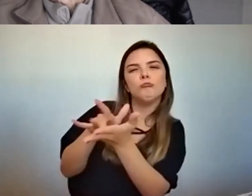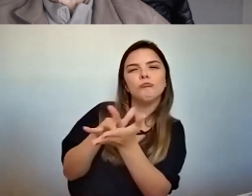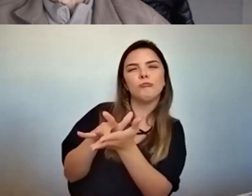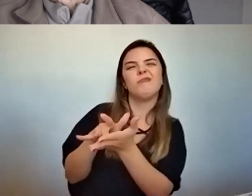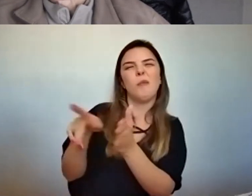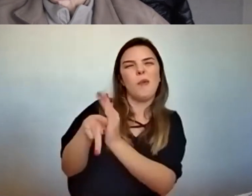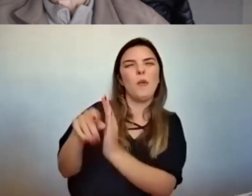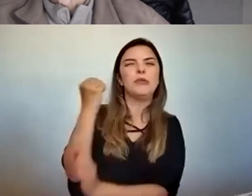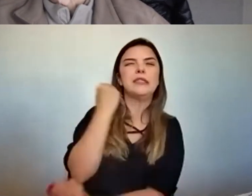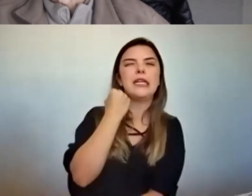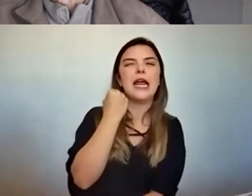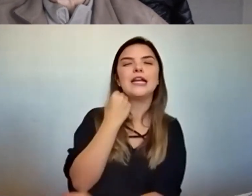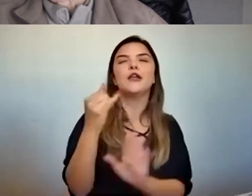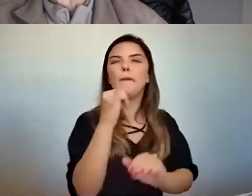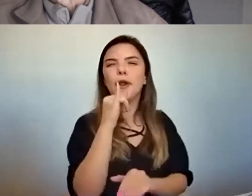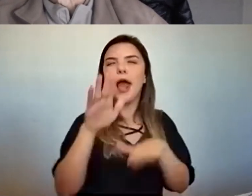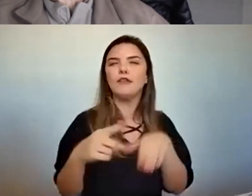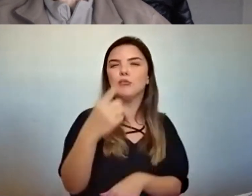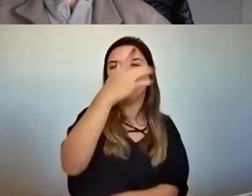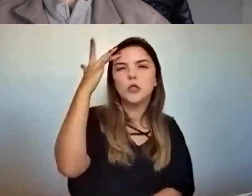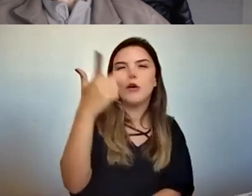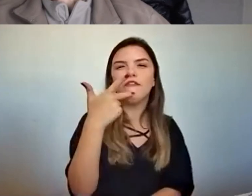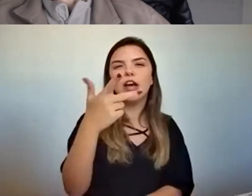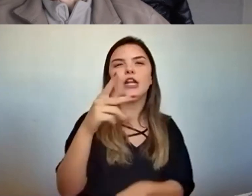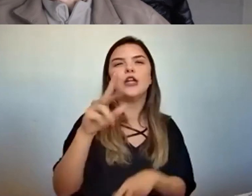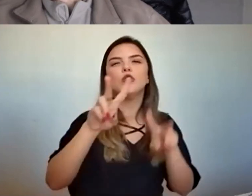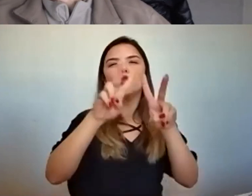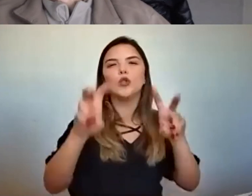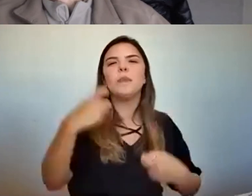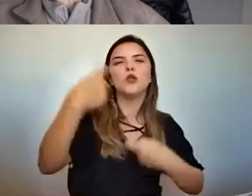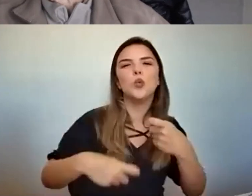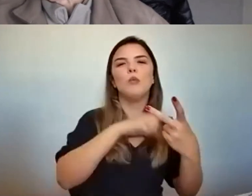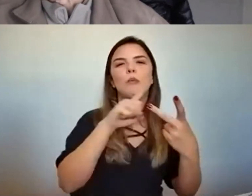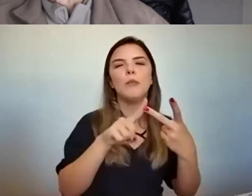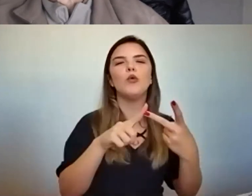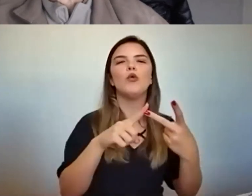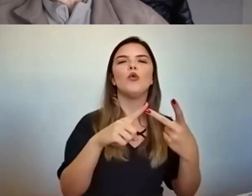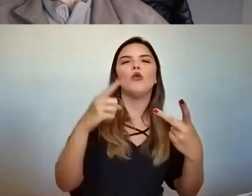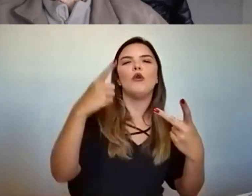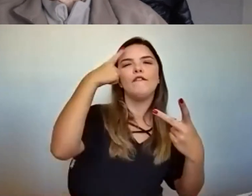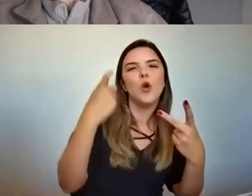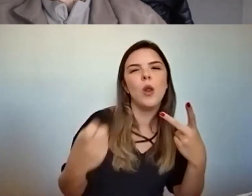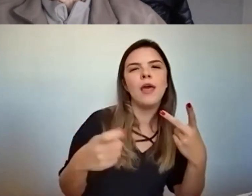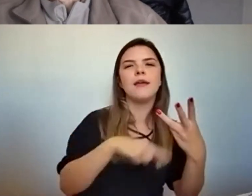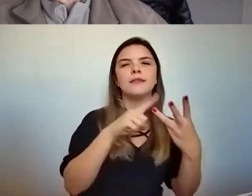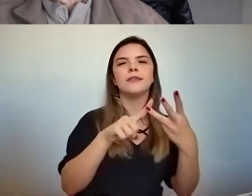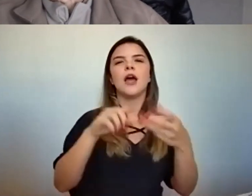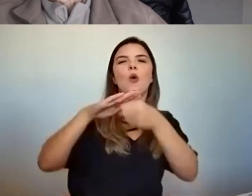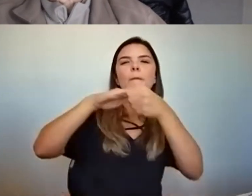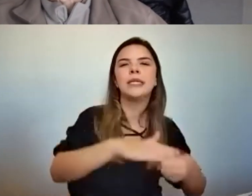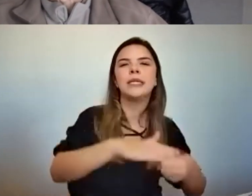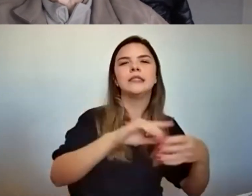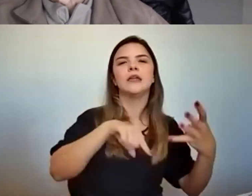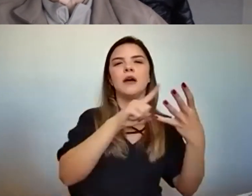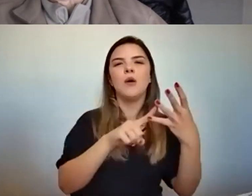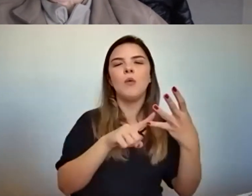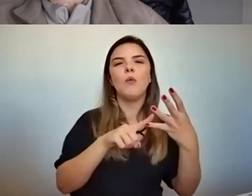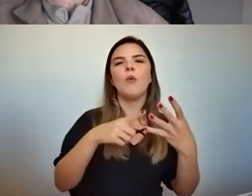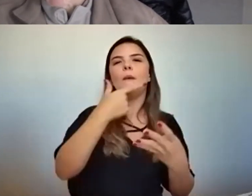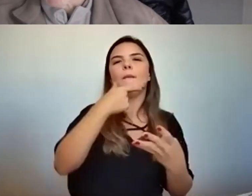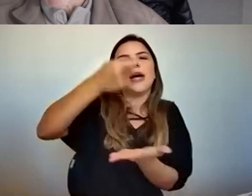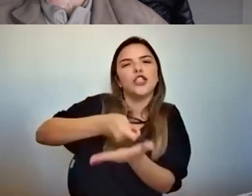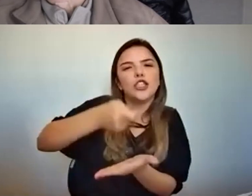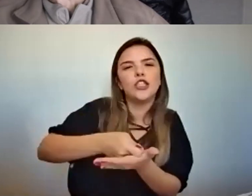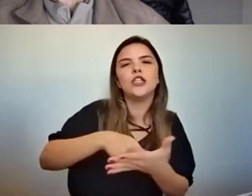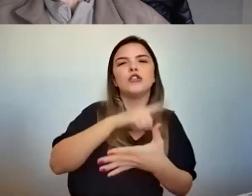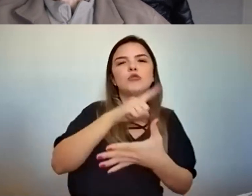talking about violence, about rape, about oppression, about sexism, about racism, about something